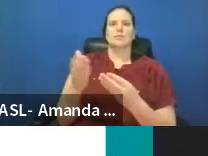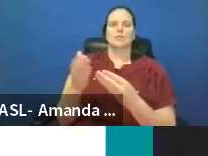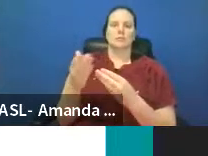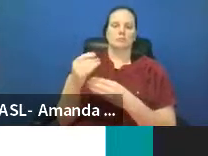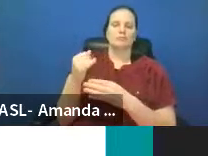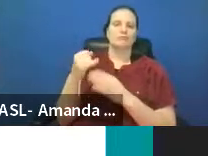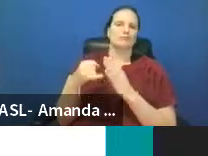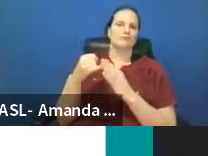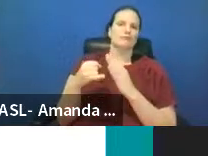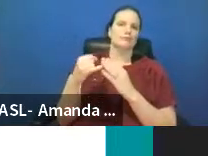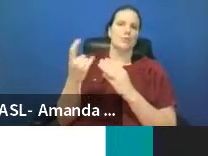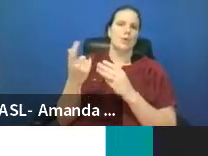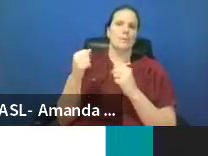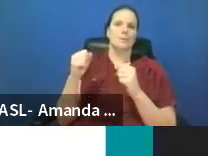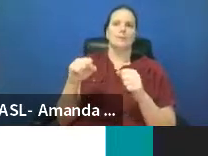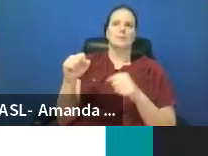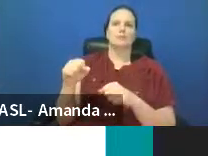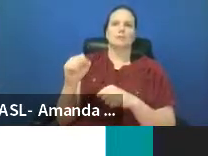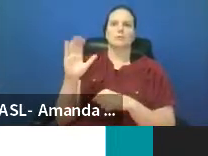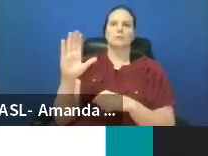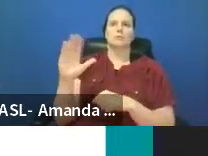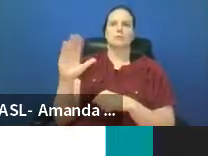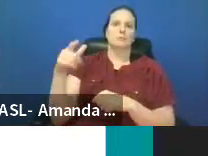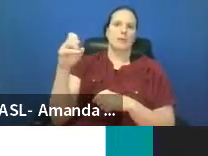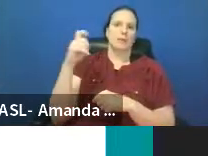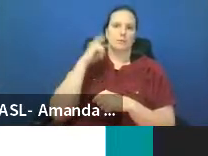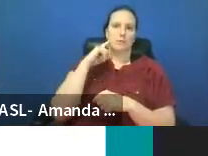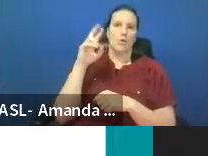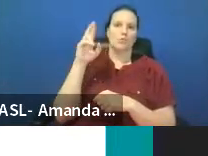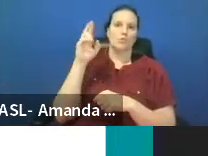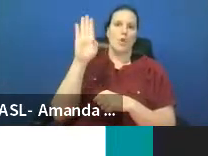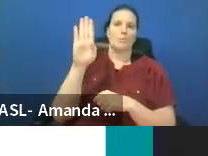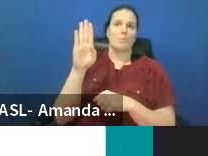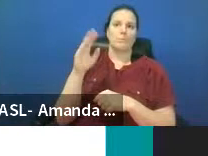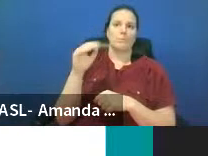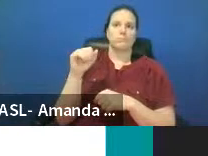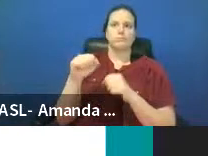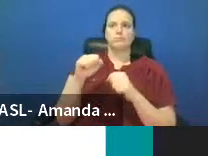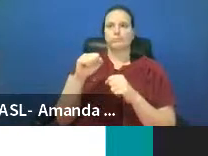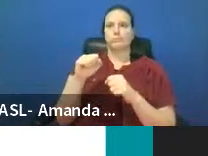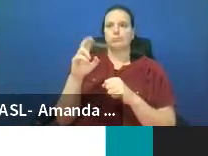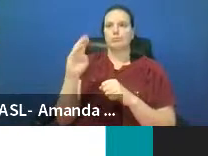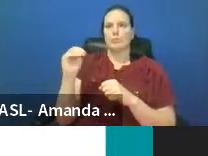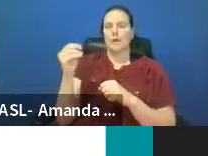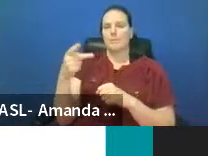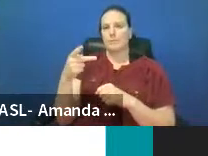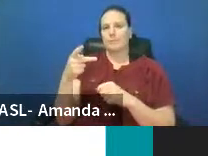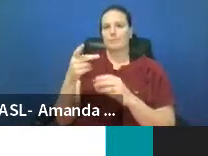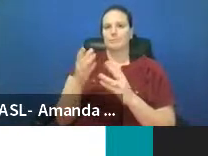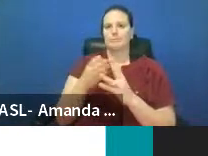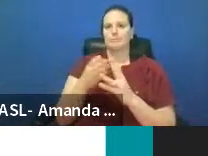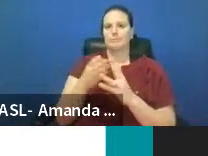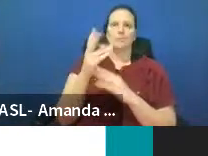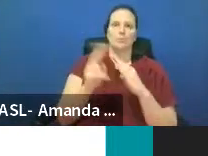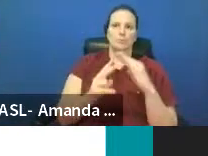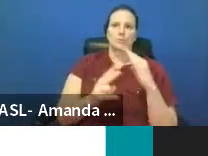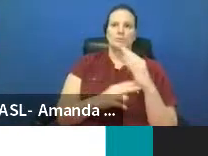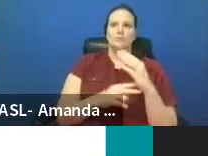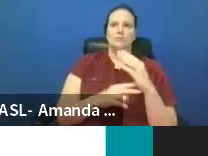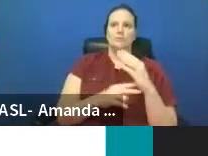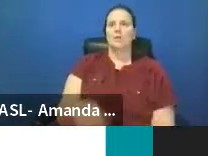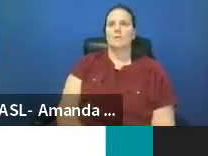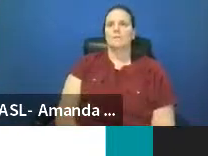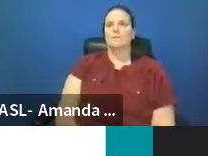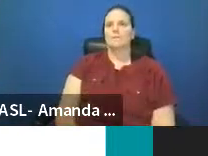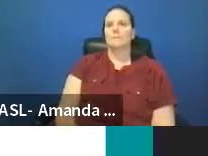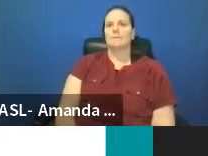sketch of what could potentially be a space where Rob is coming up the shared use path ramp up towards the bridge.